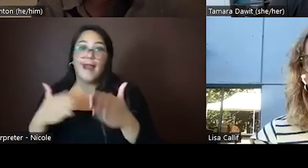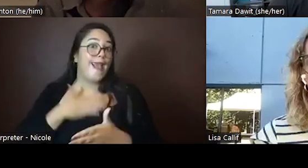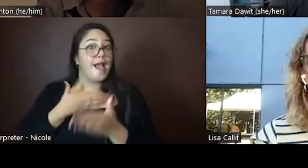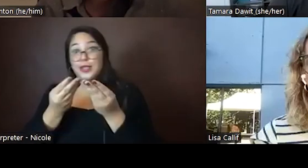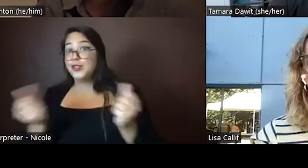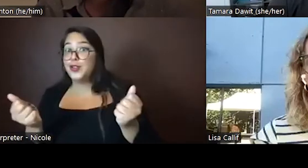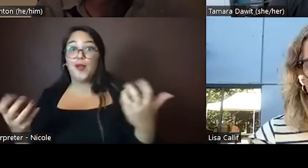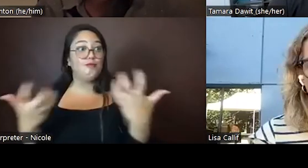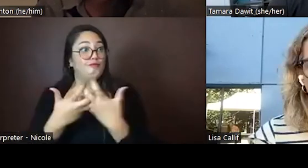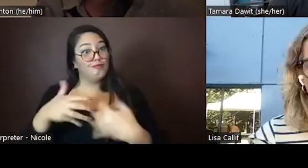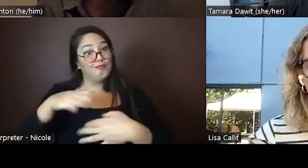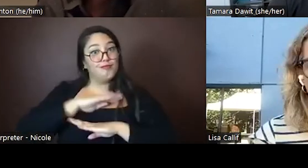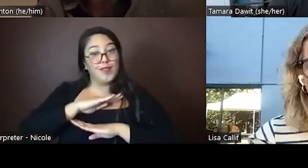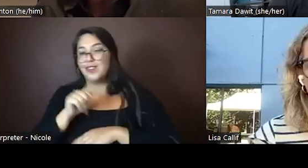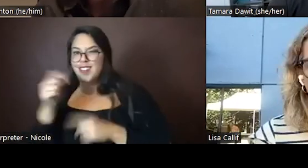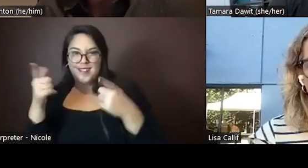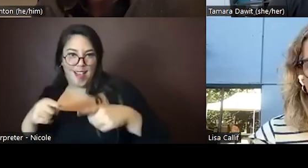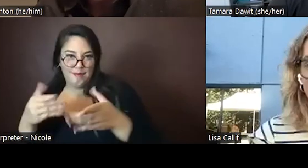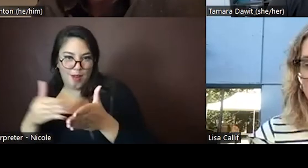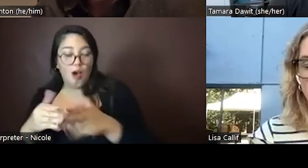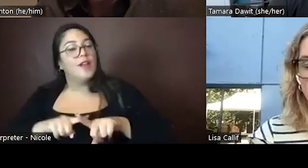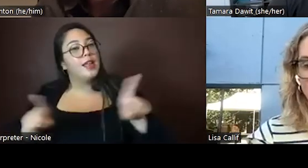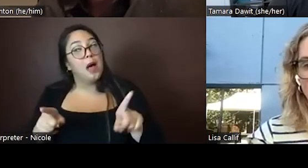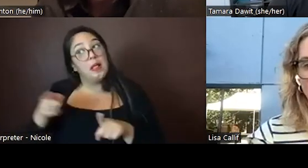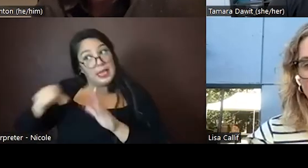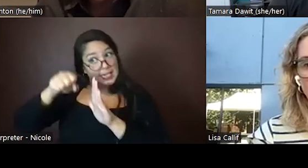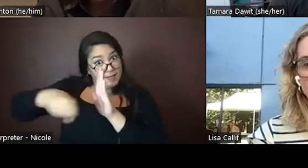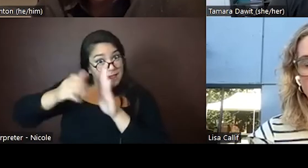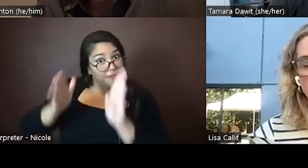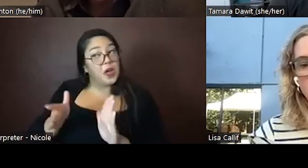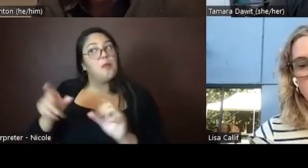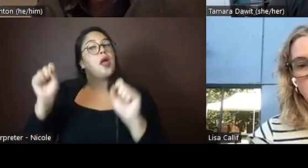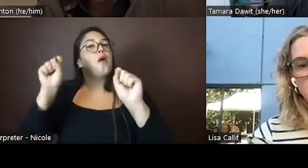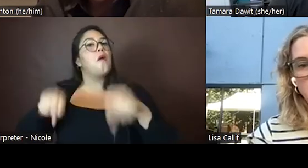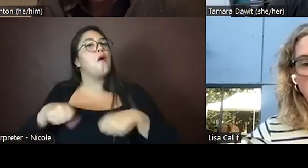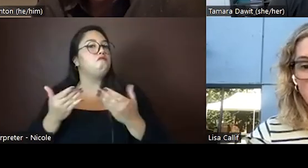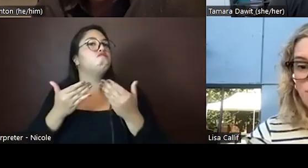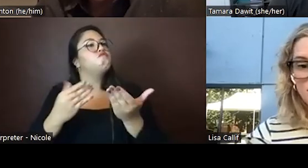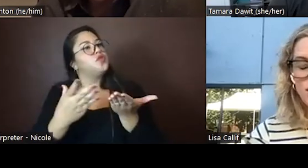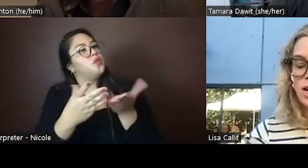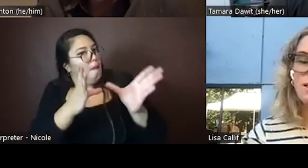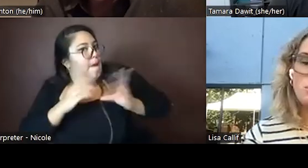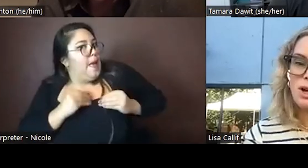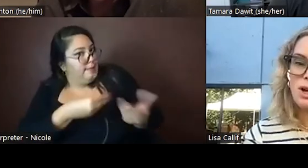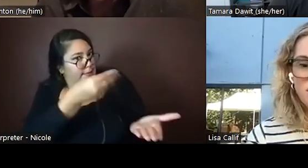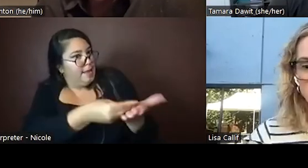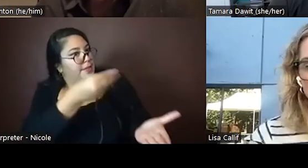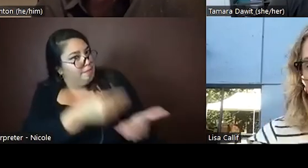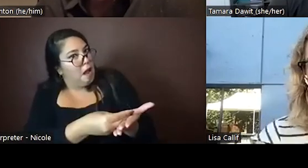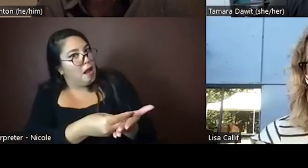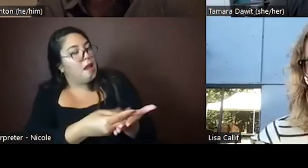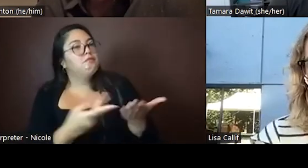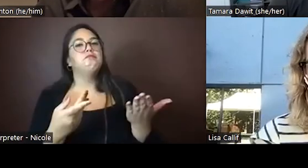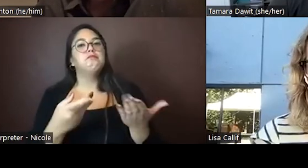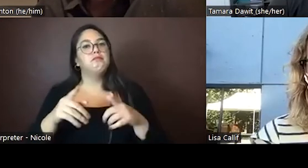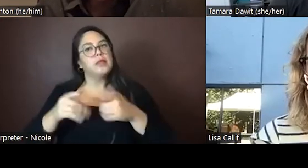he was able to keep his own integrity in on the creation of this, understanding exactly what it was, and then getting the paycheck and then moving on and